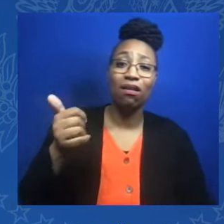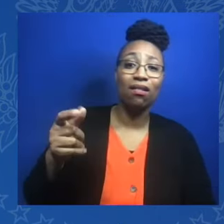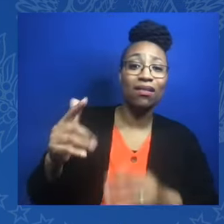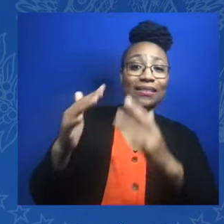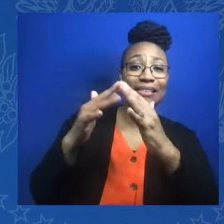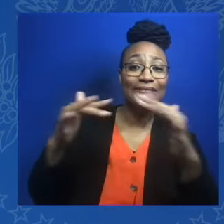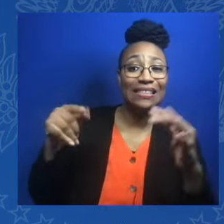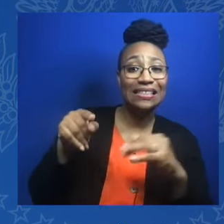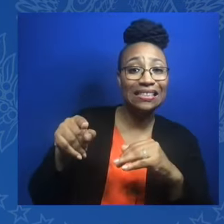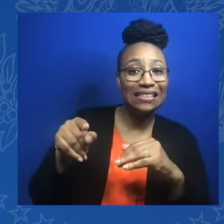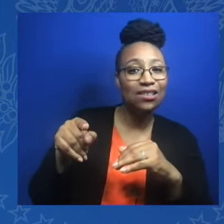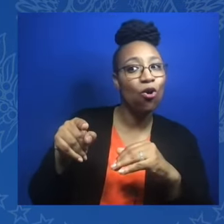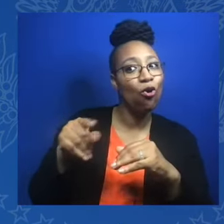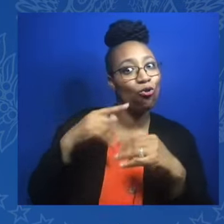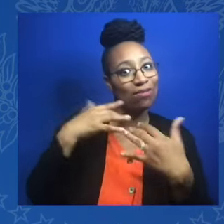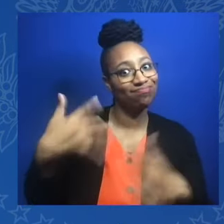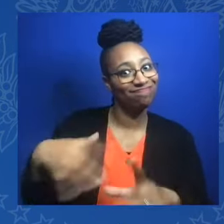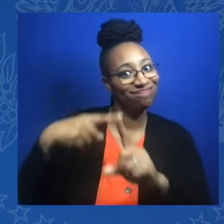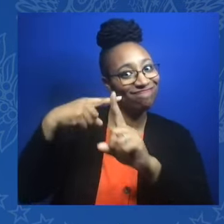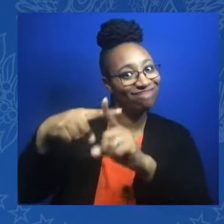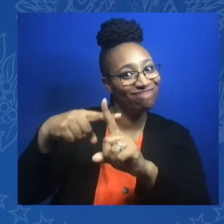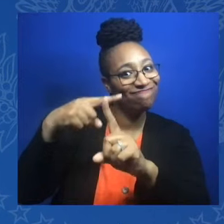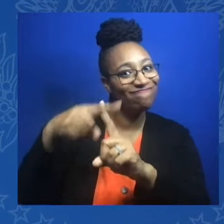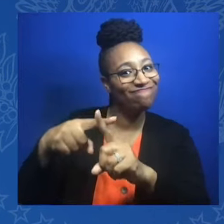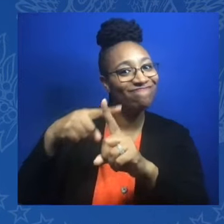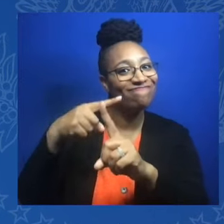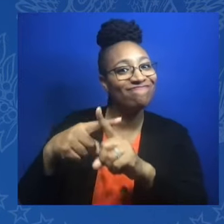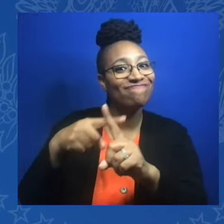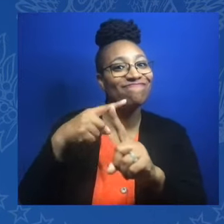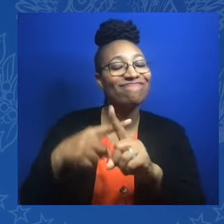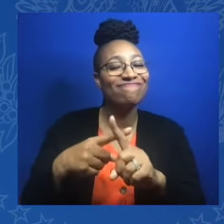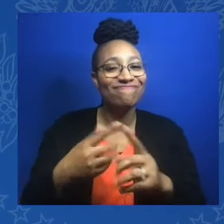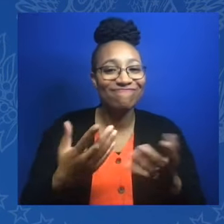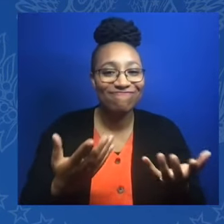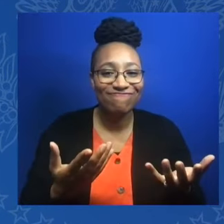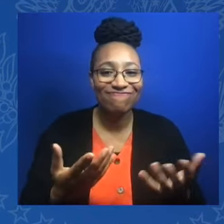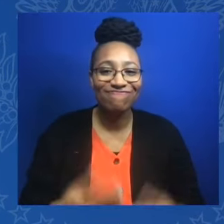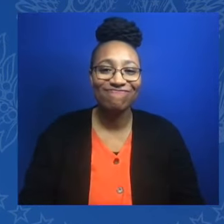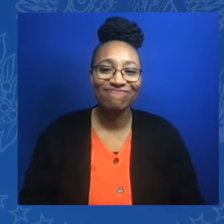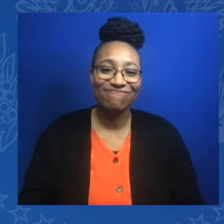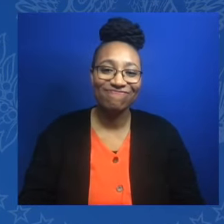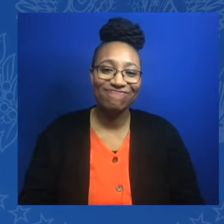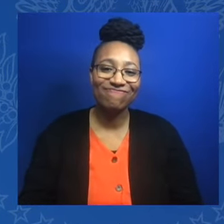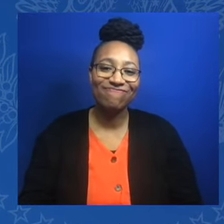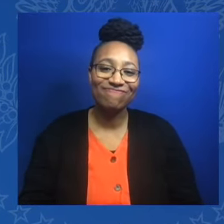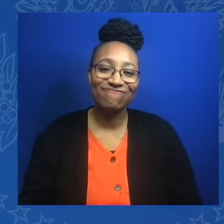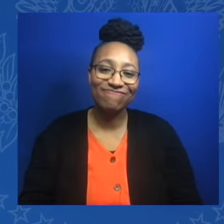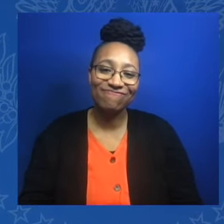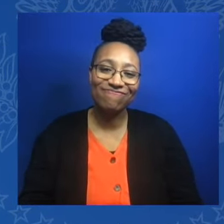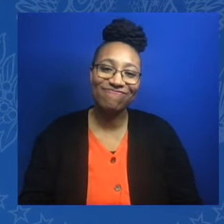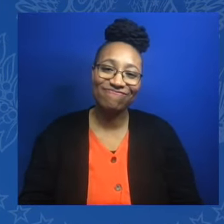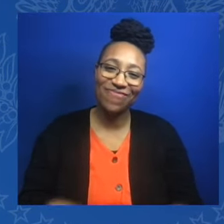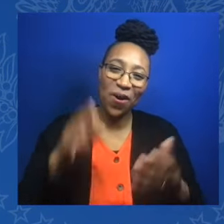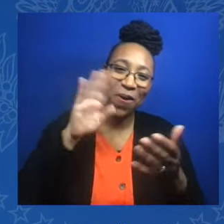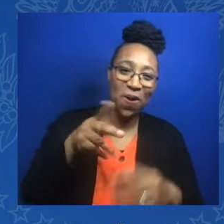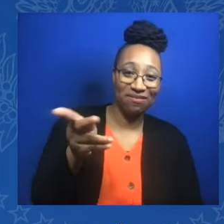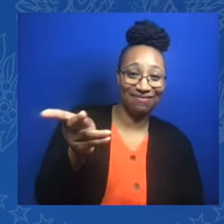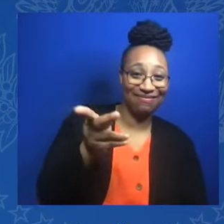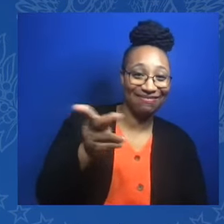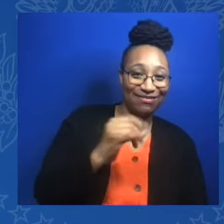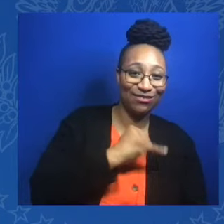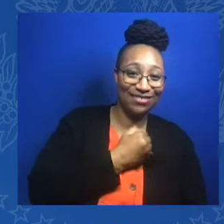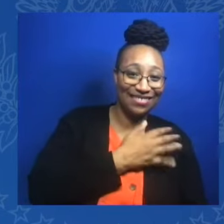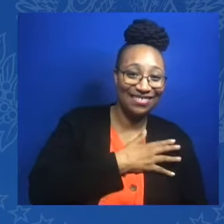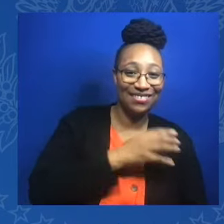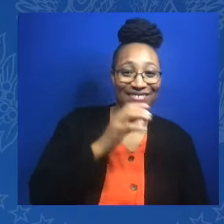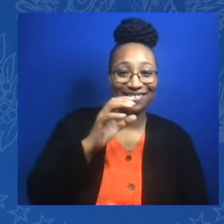know this is a belief that you and I share. We both build administrations that look like America and look like Canada.